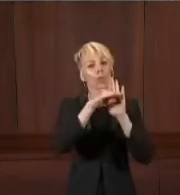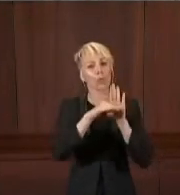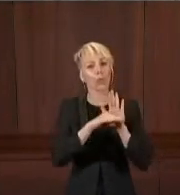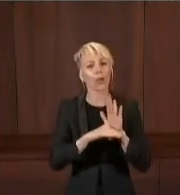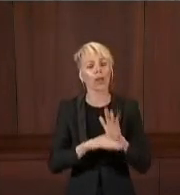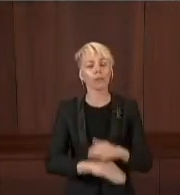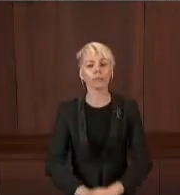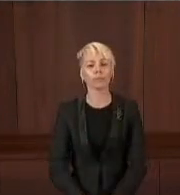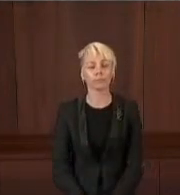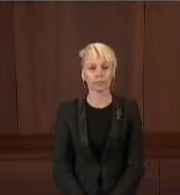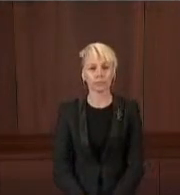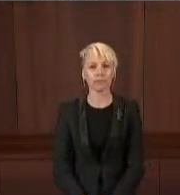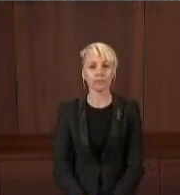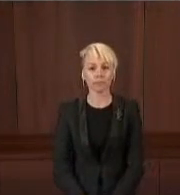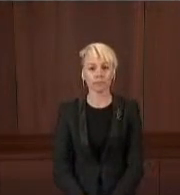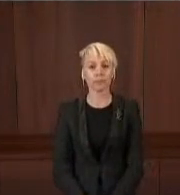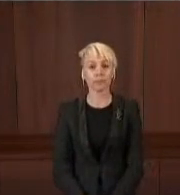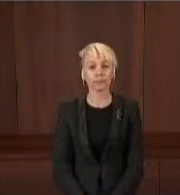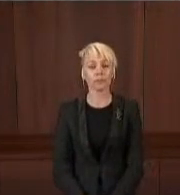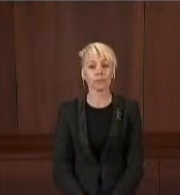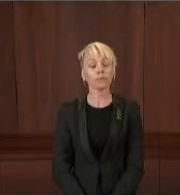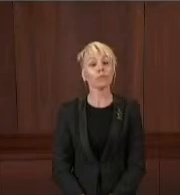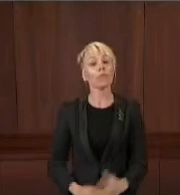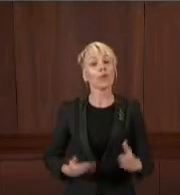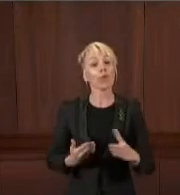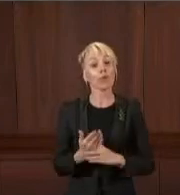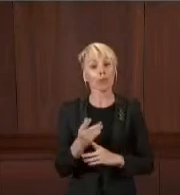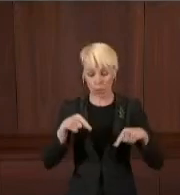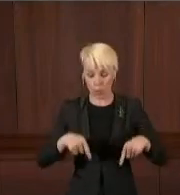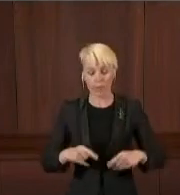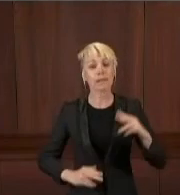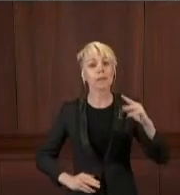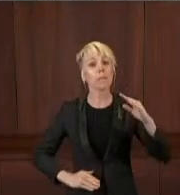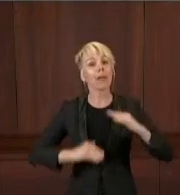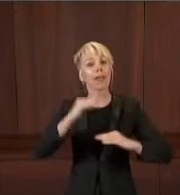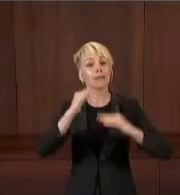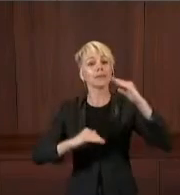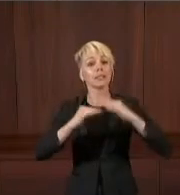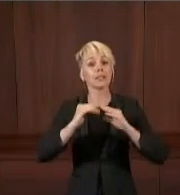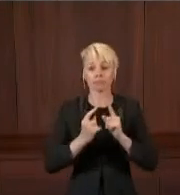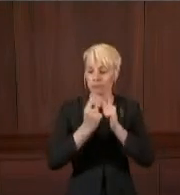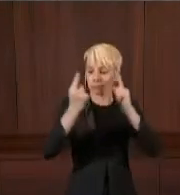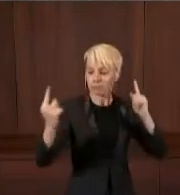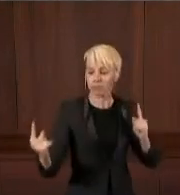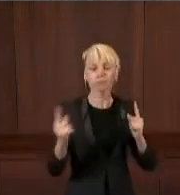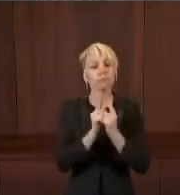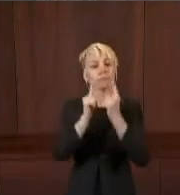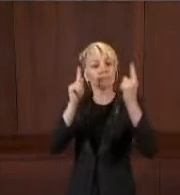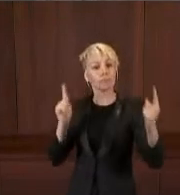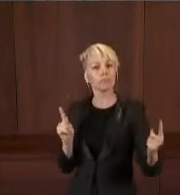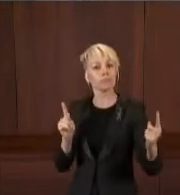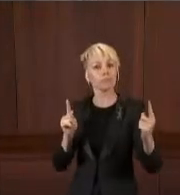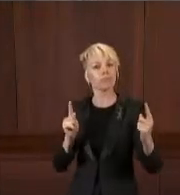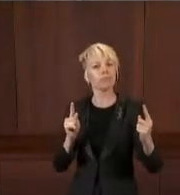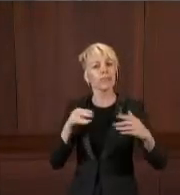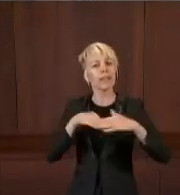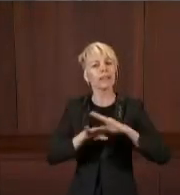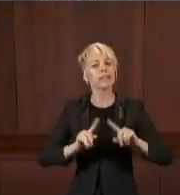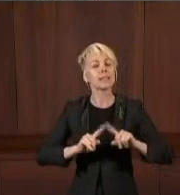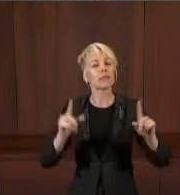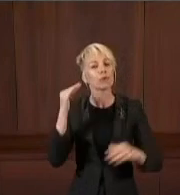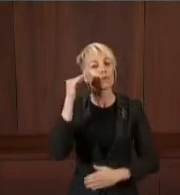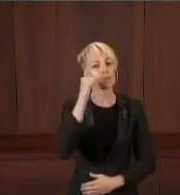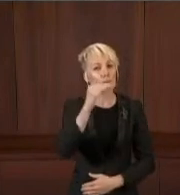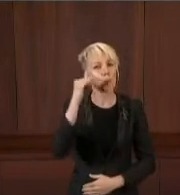are practicing social distancing across the Anzac Memorial by separating those in attendance across the Hall of